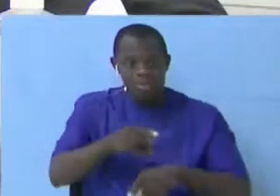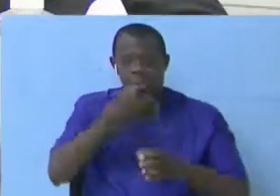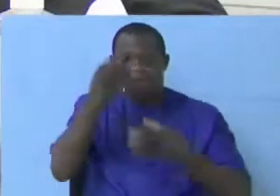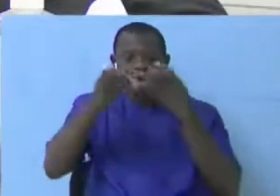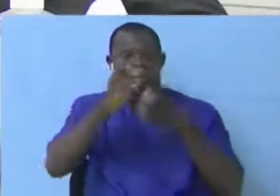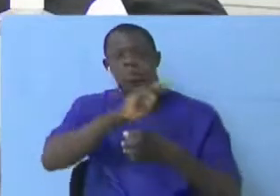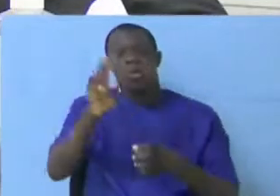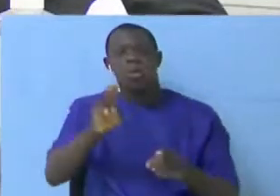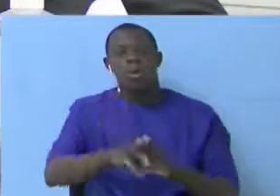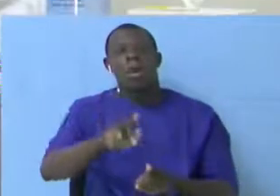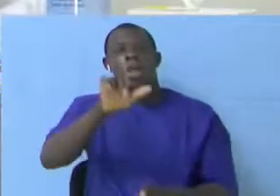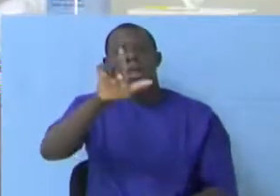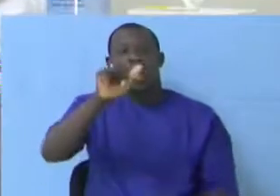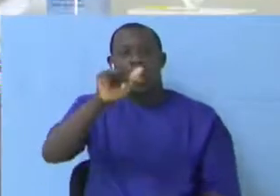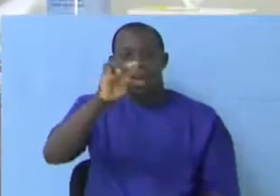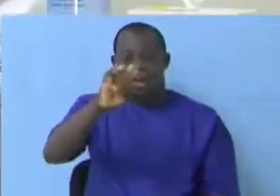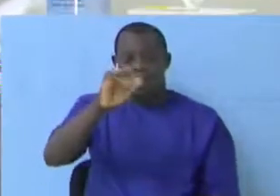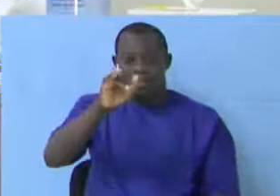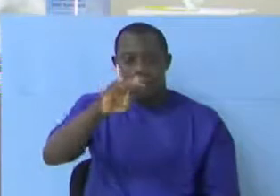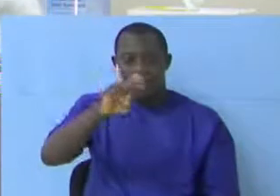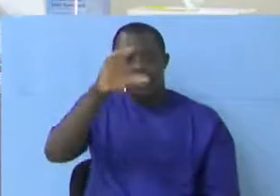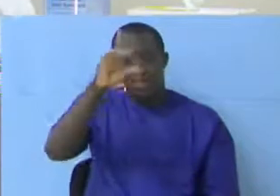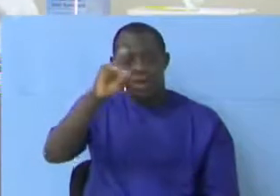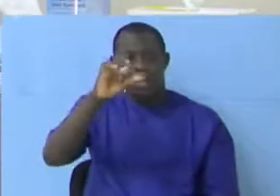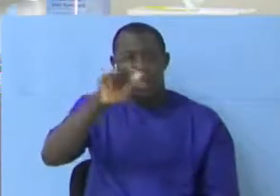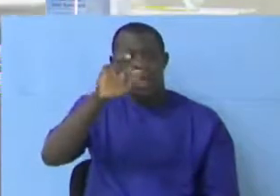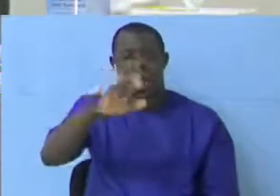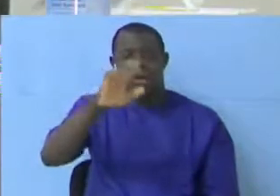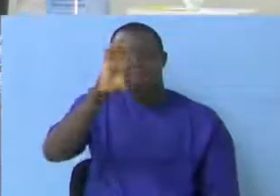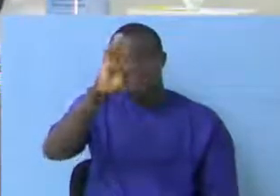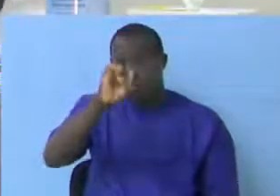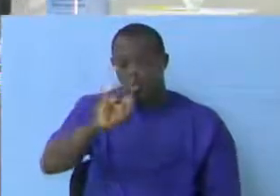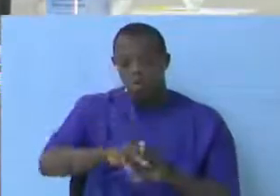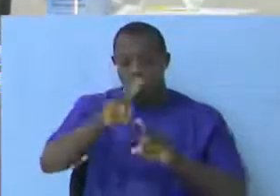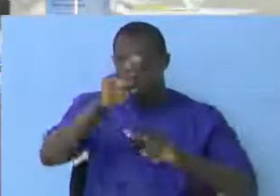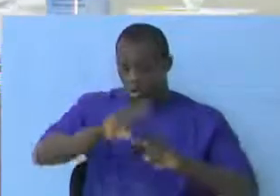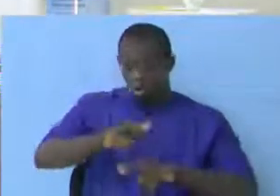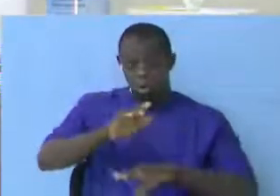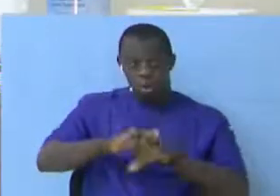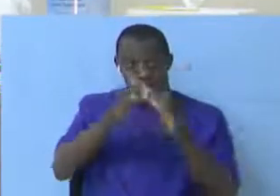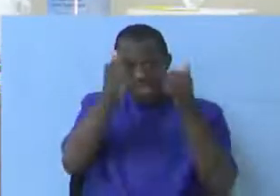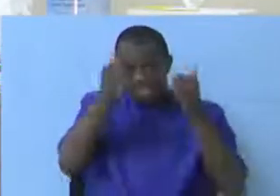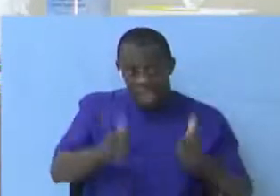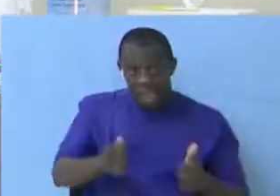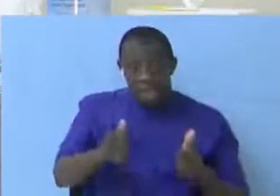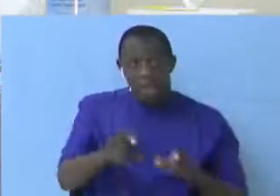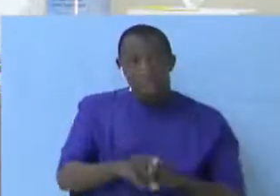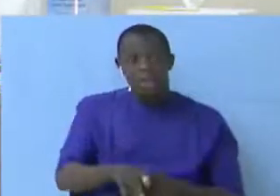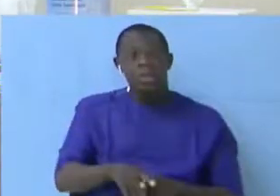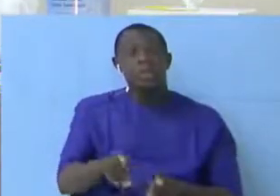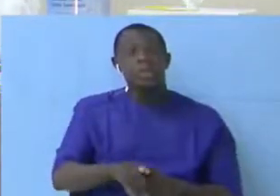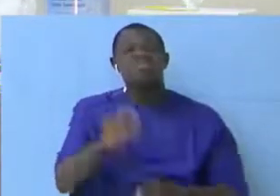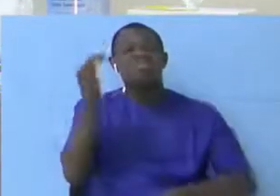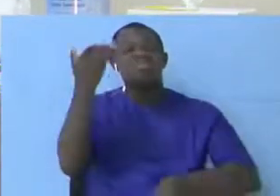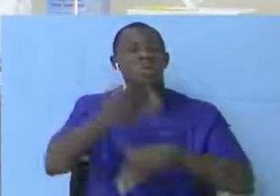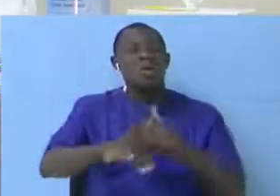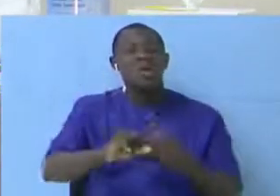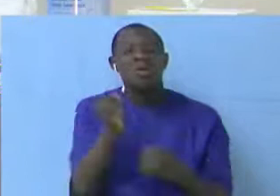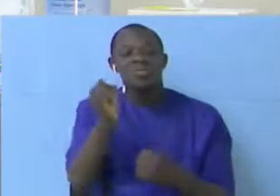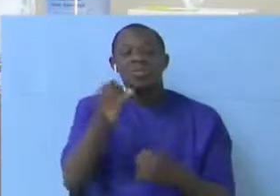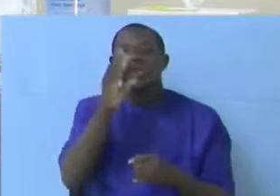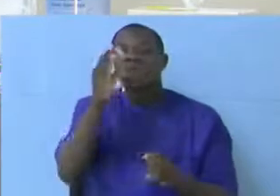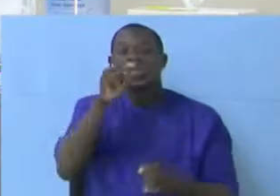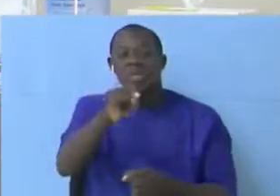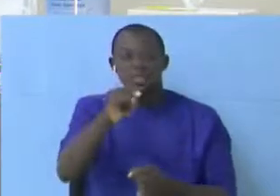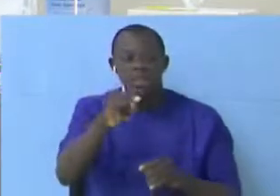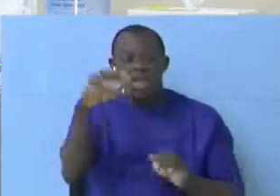Lamin Dabo sat on that chair and denied completely that this event never took place. Lamin Dabo sita ni siran kai be sirin da